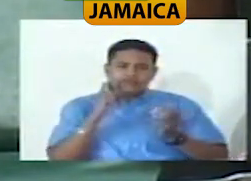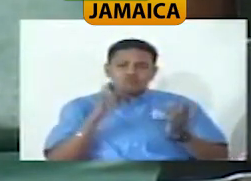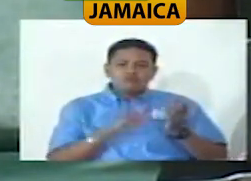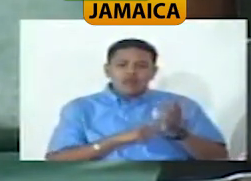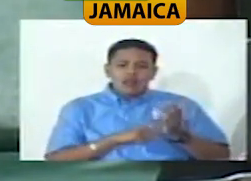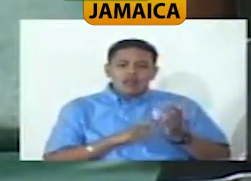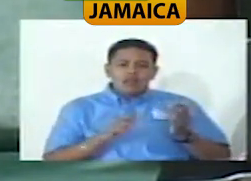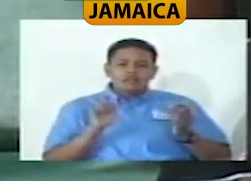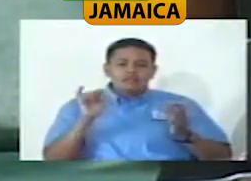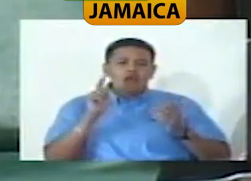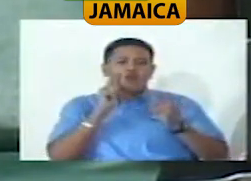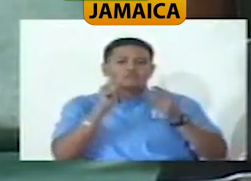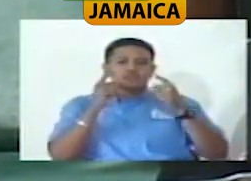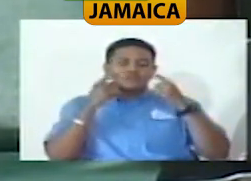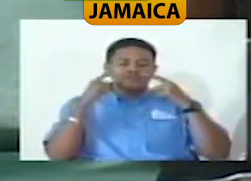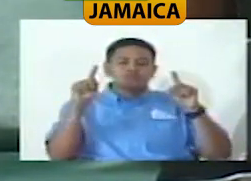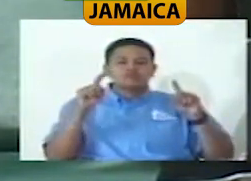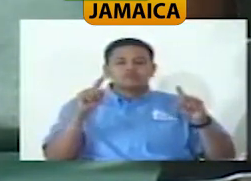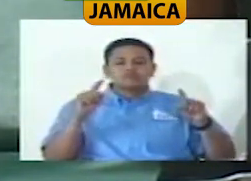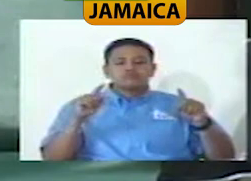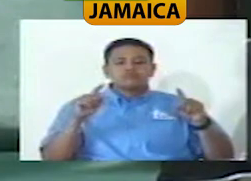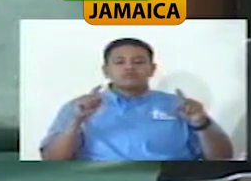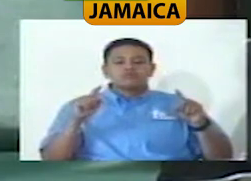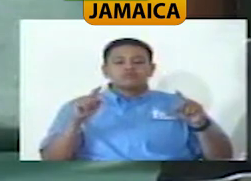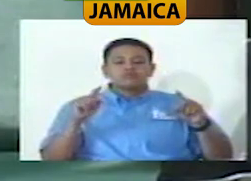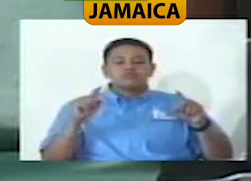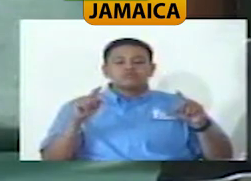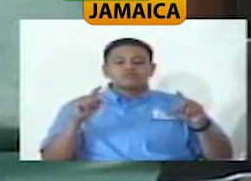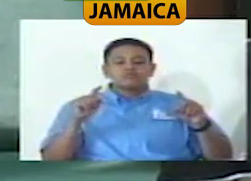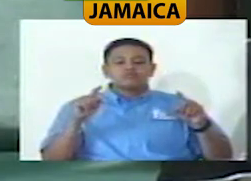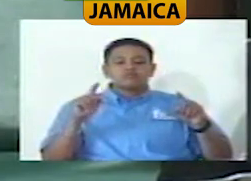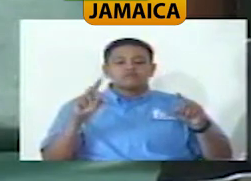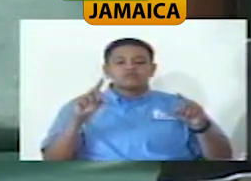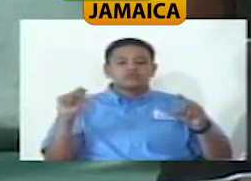realizing that objective of getting